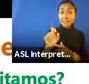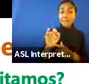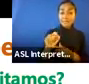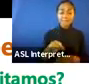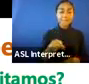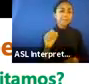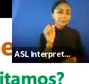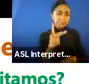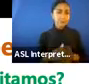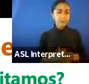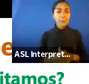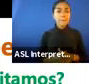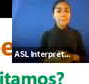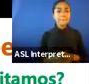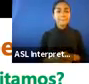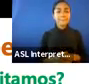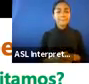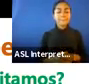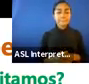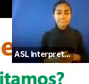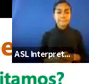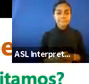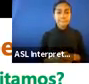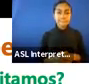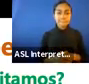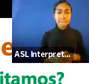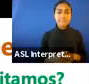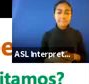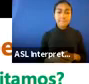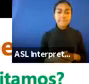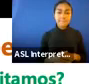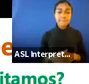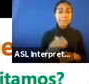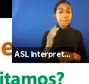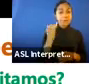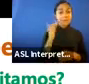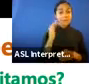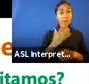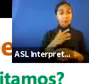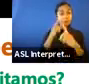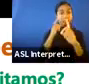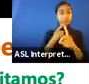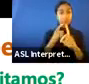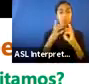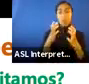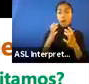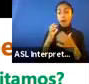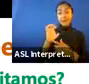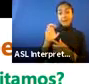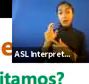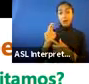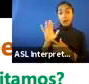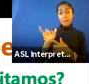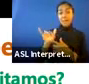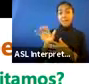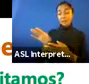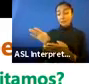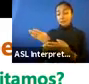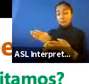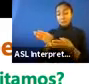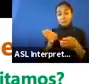if we're ultimately trying to shift the purpose of our economy to be for the social and ecological